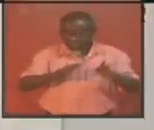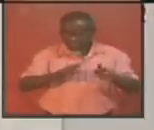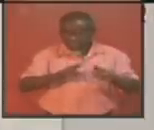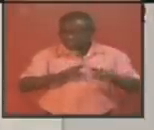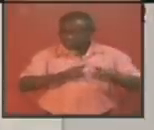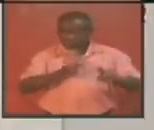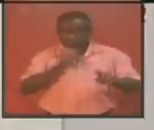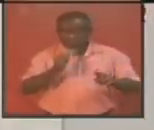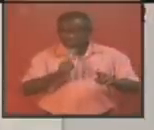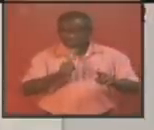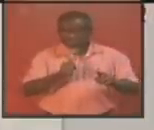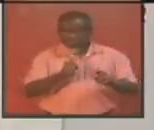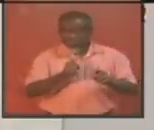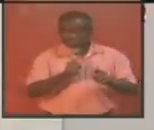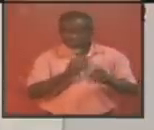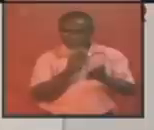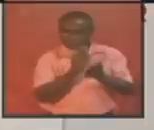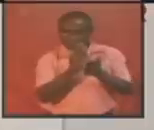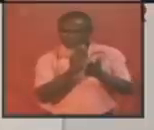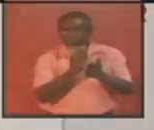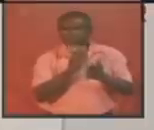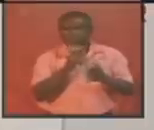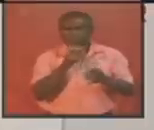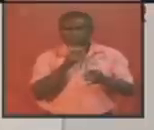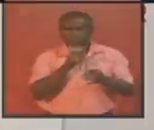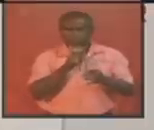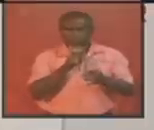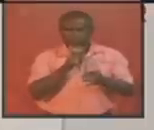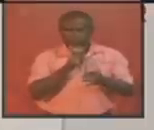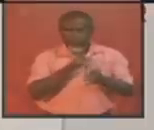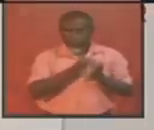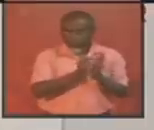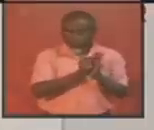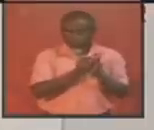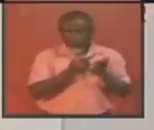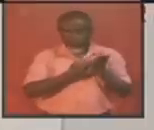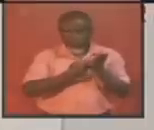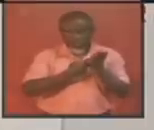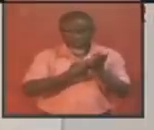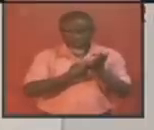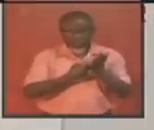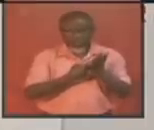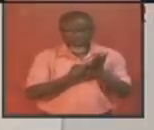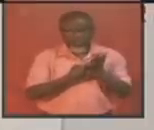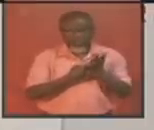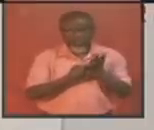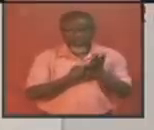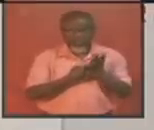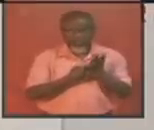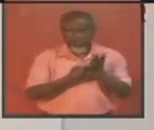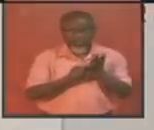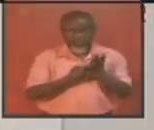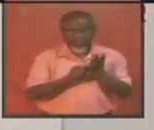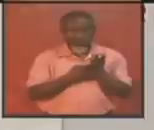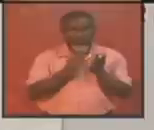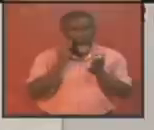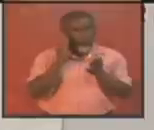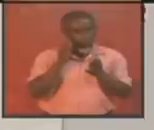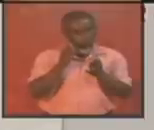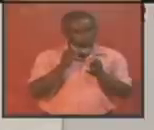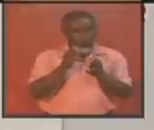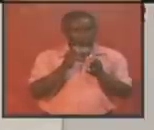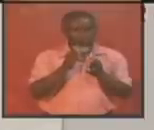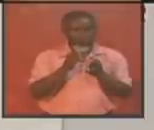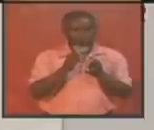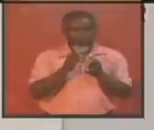preclude or would not preclude any additional provision of vaccine above and beyond that